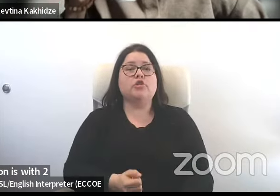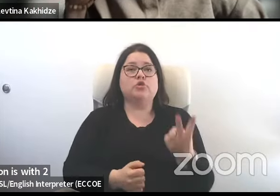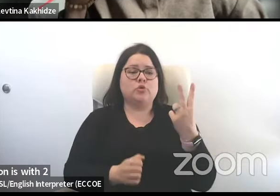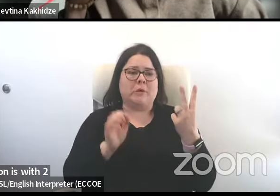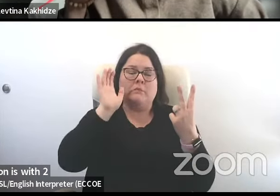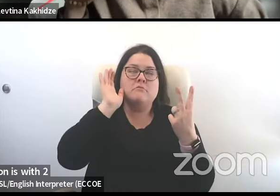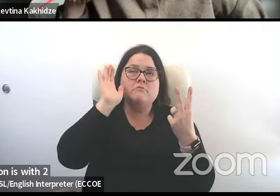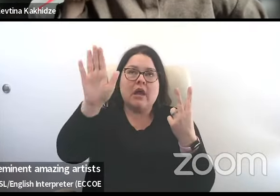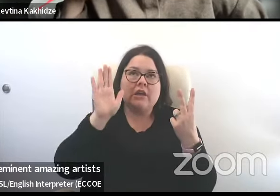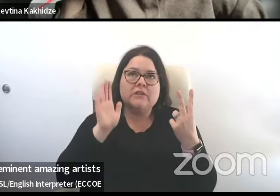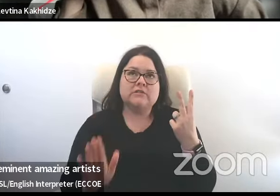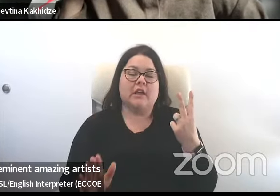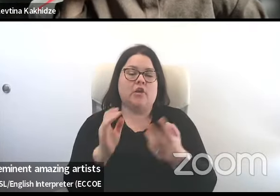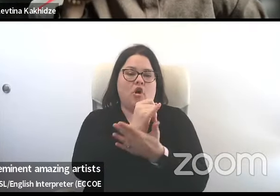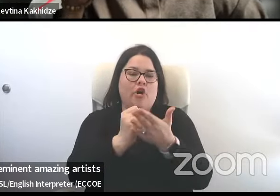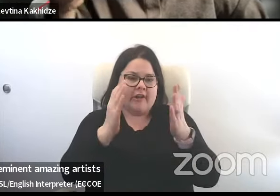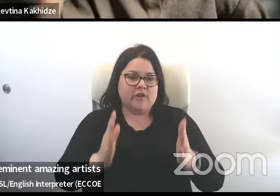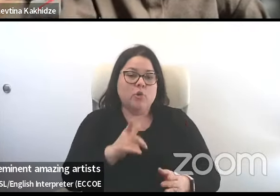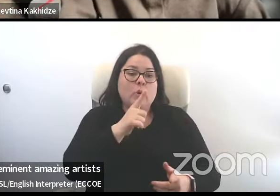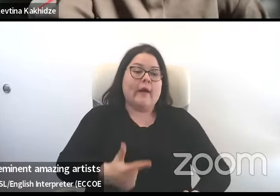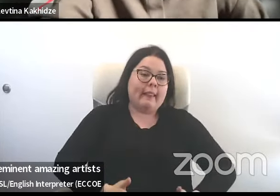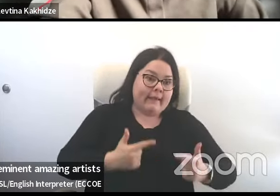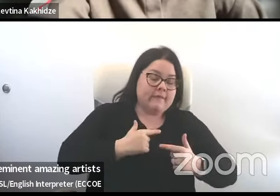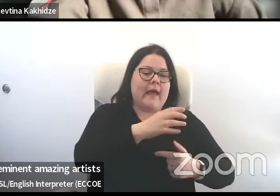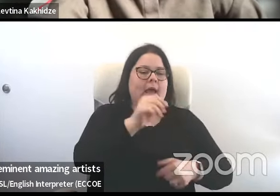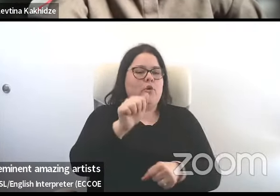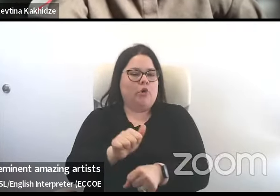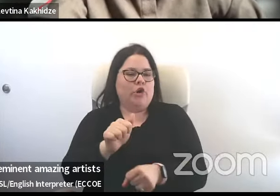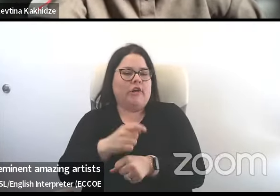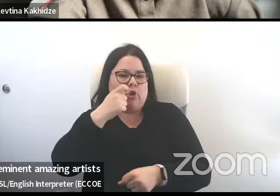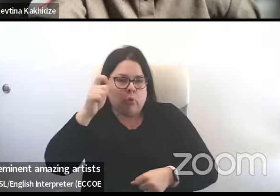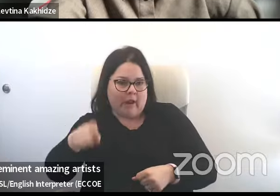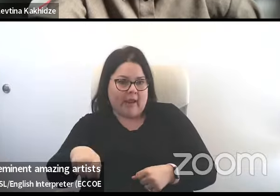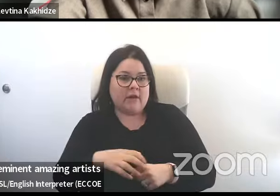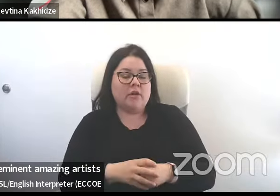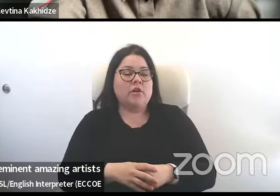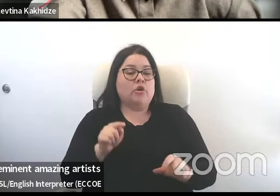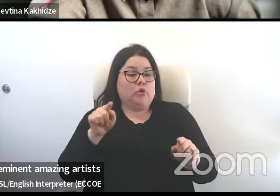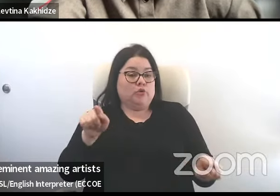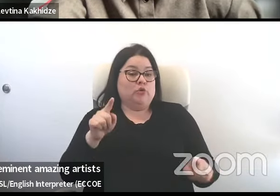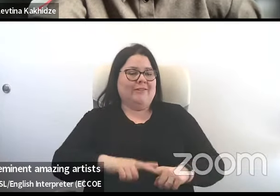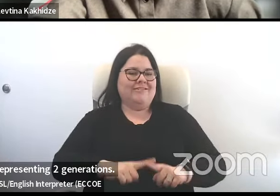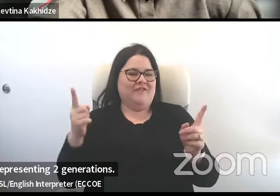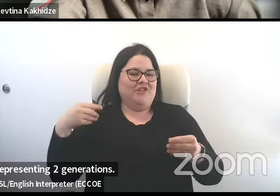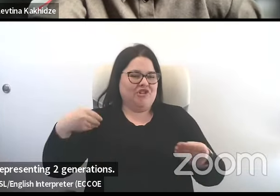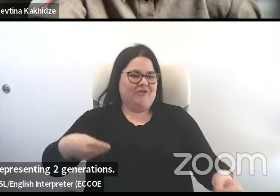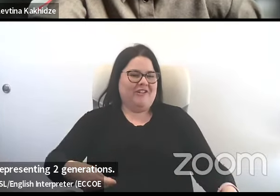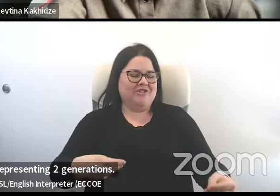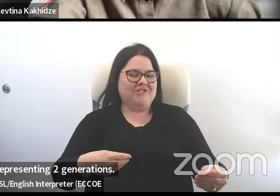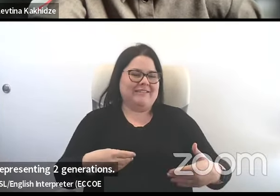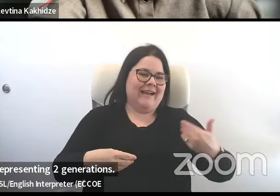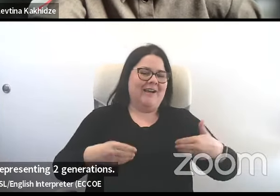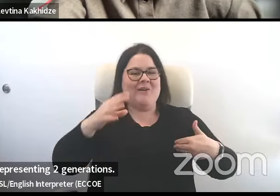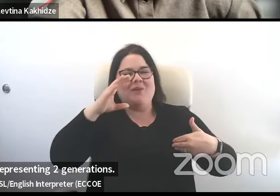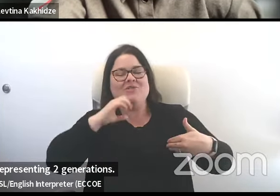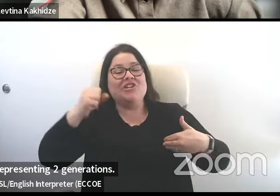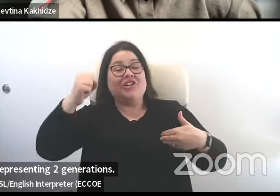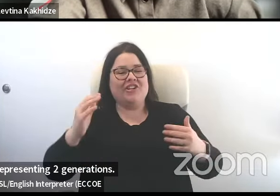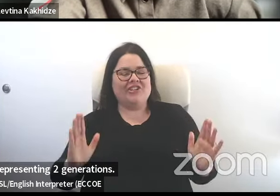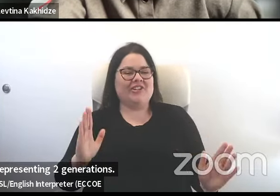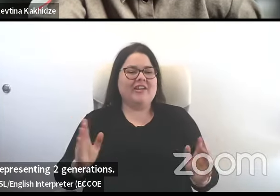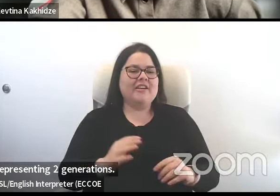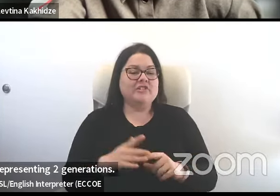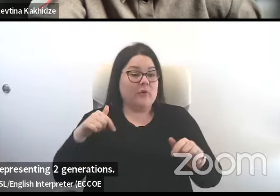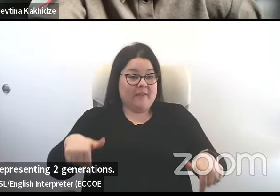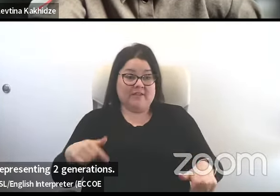artists living and working in Ukraine, representing two generations. We never had this conversation together.